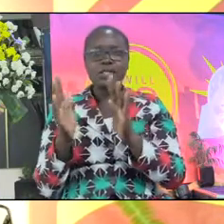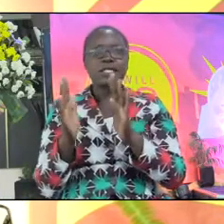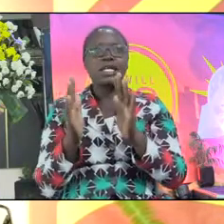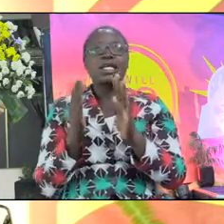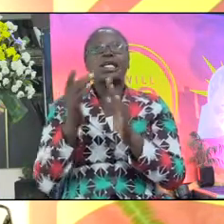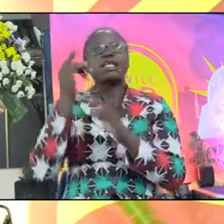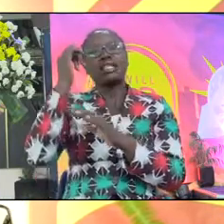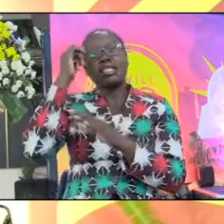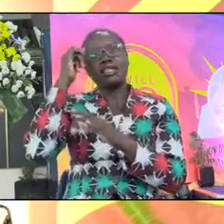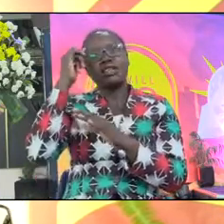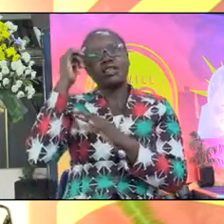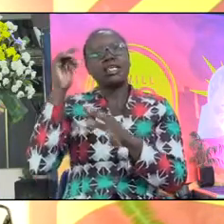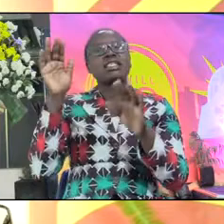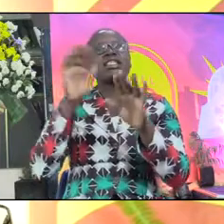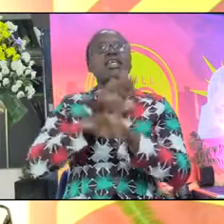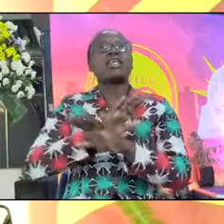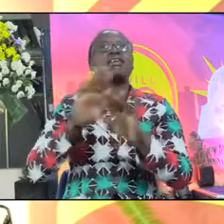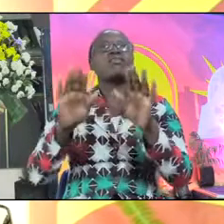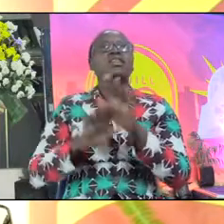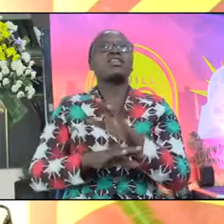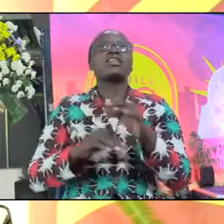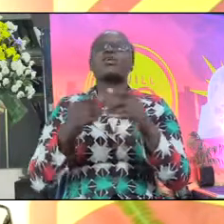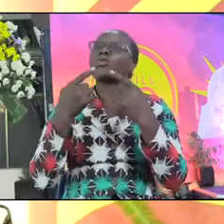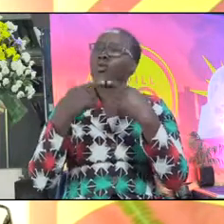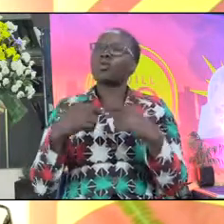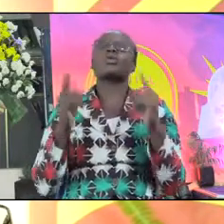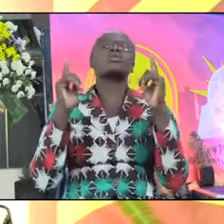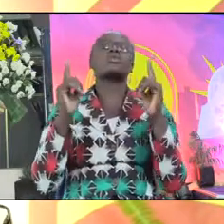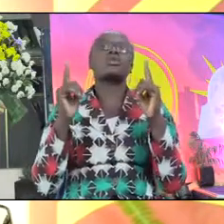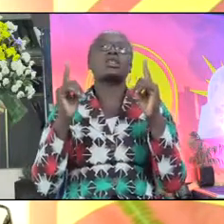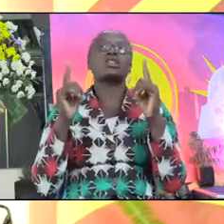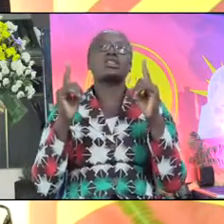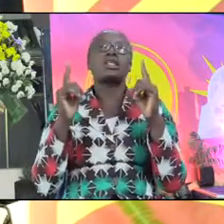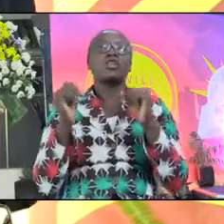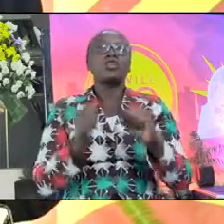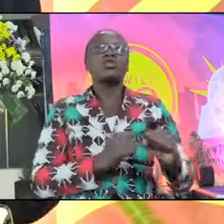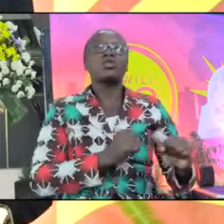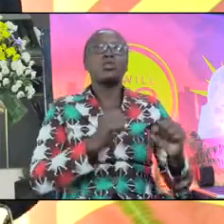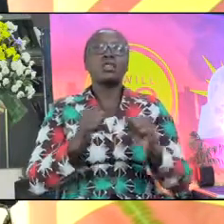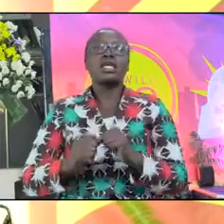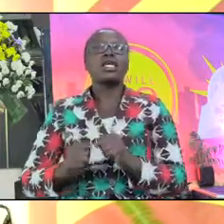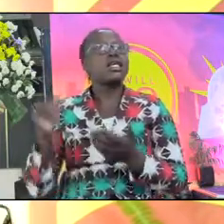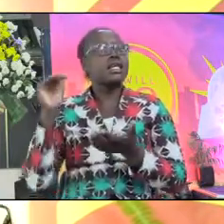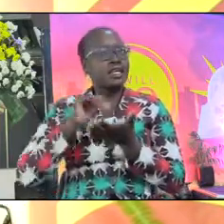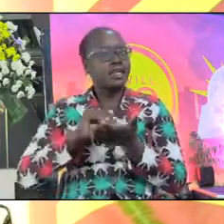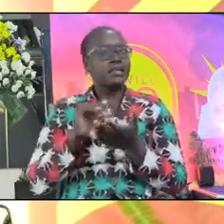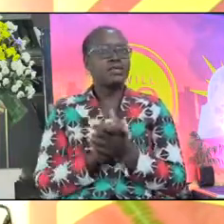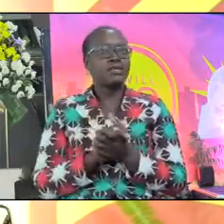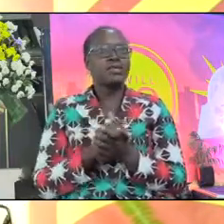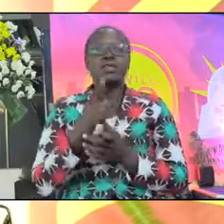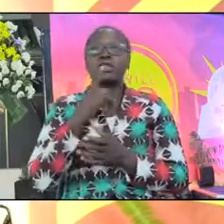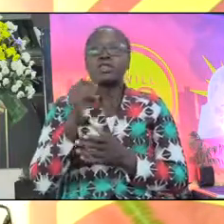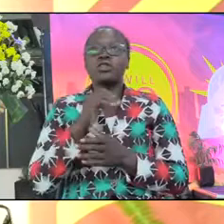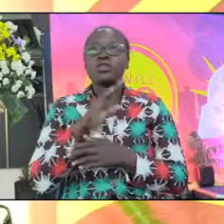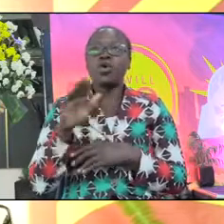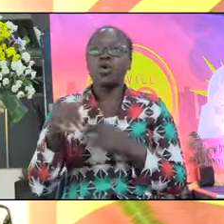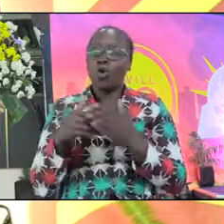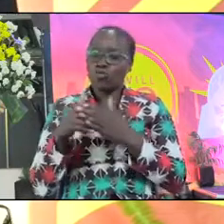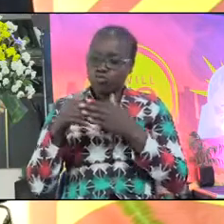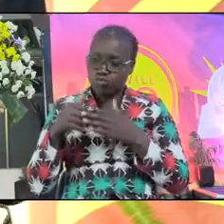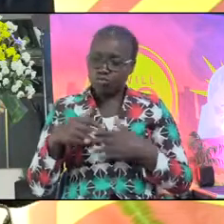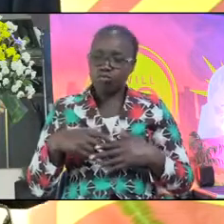thought that everything was all right to sail again. And so off they